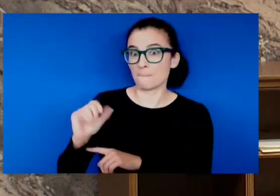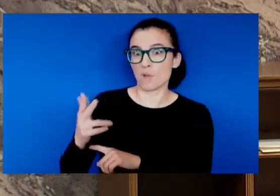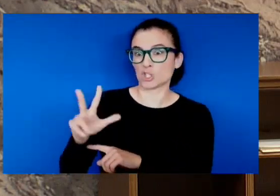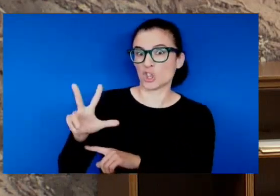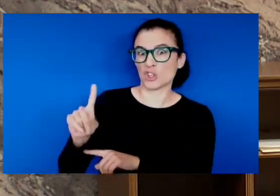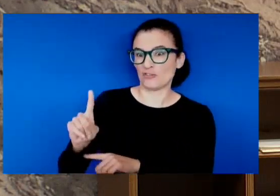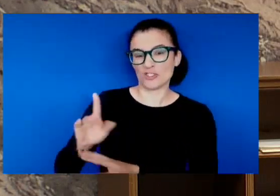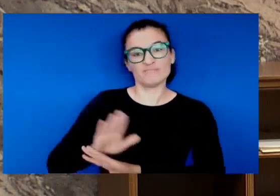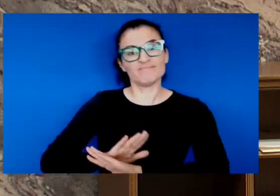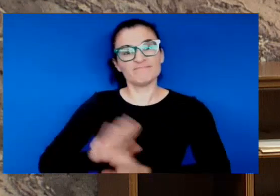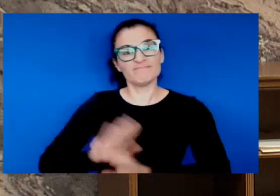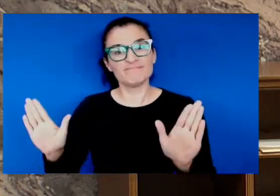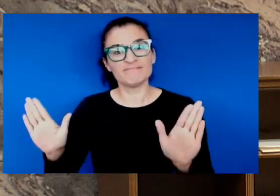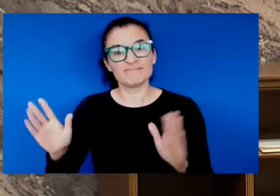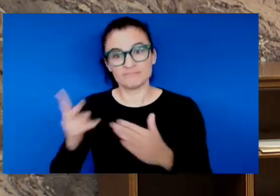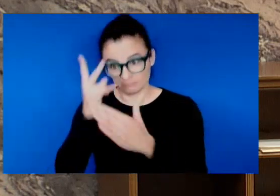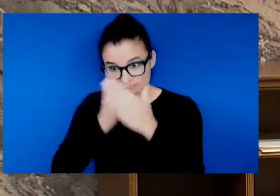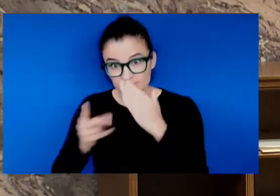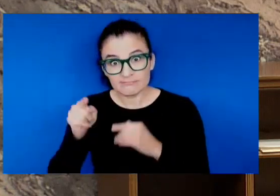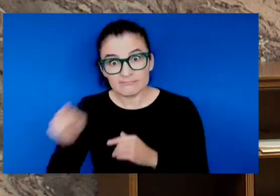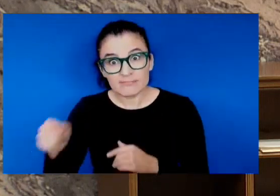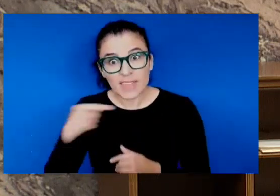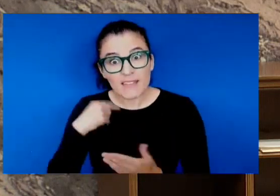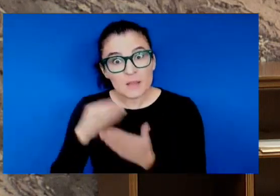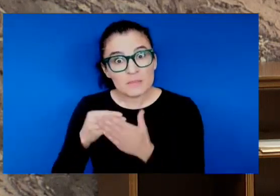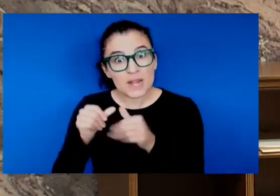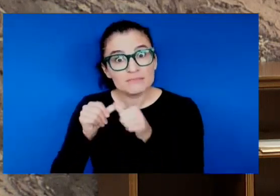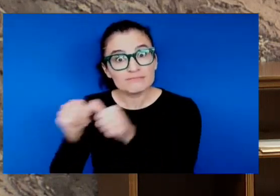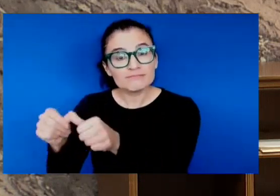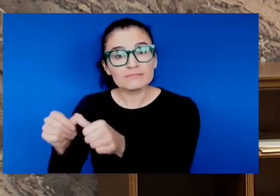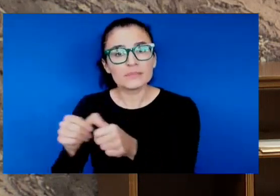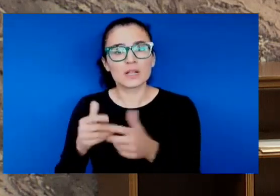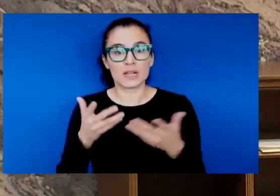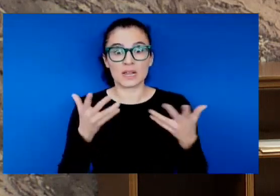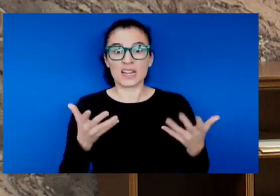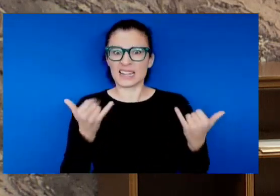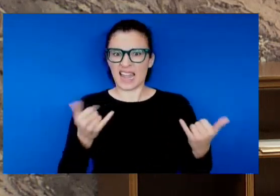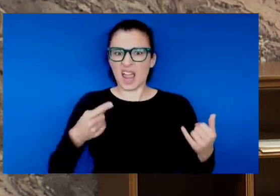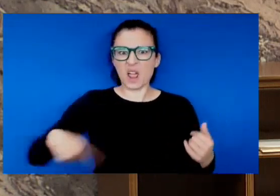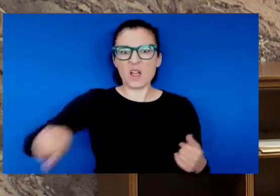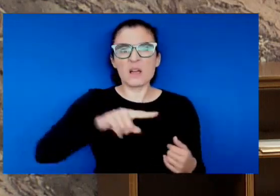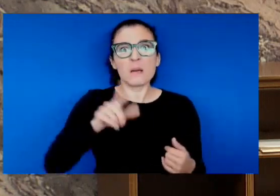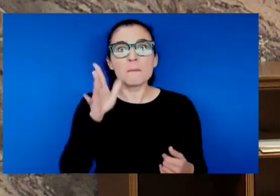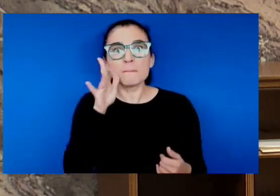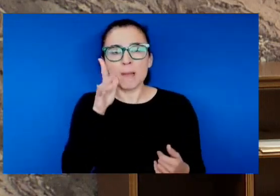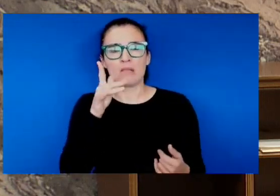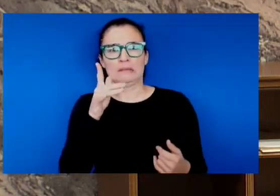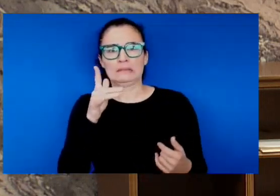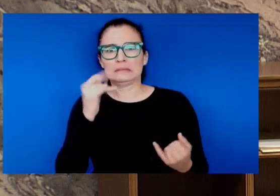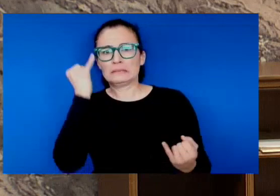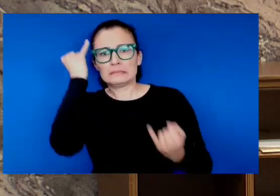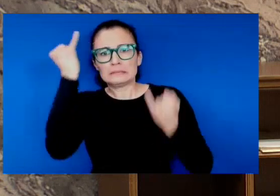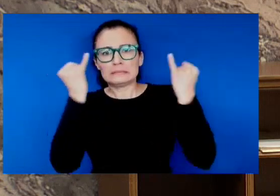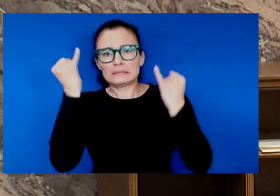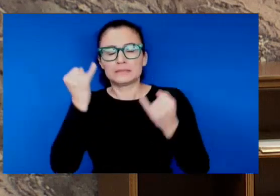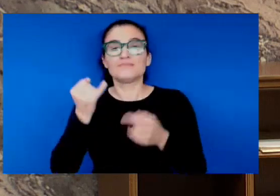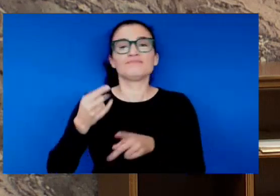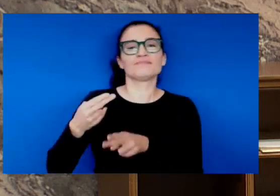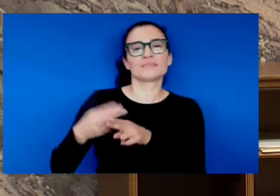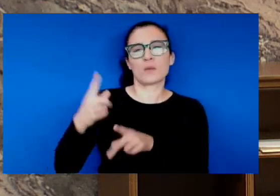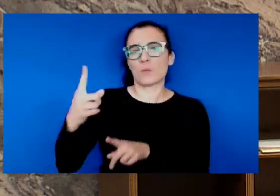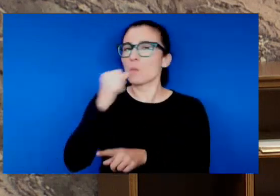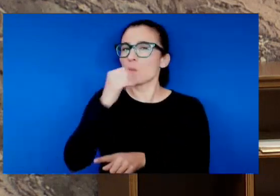for mothers like Jordan Jeffries, who is pregnant with her first child and desperate after her plea for obstetrics care was